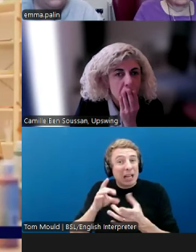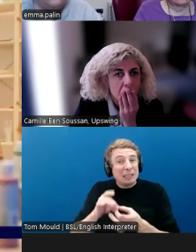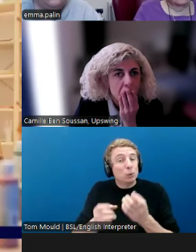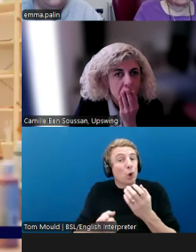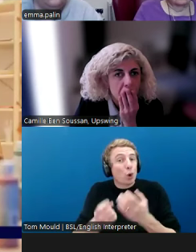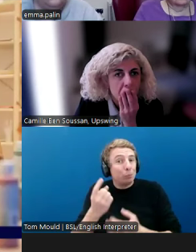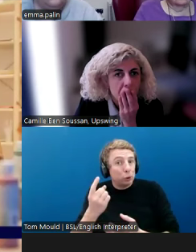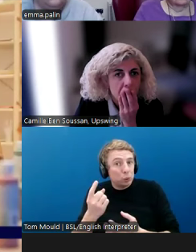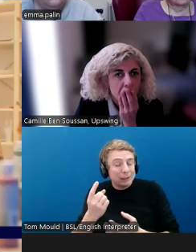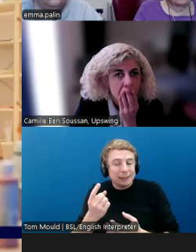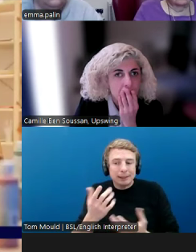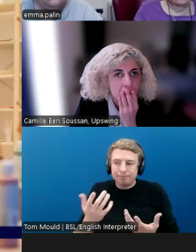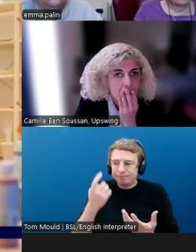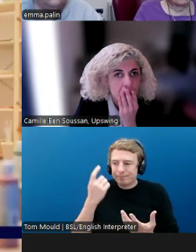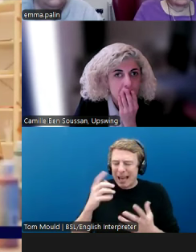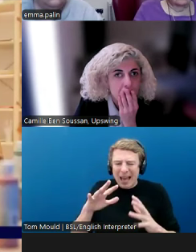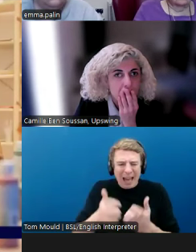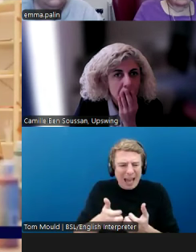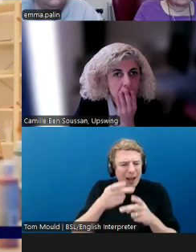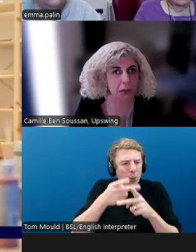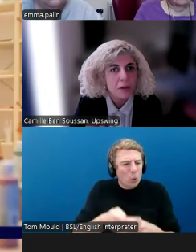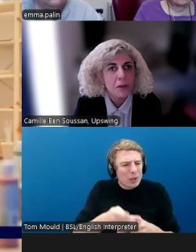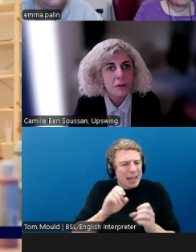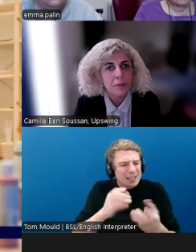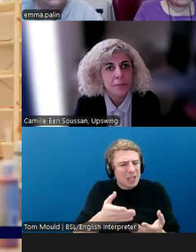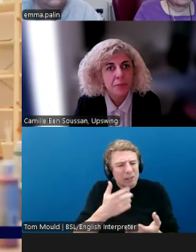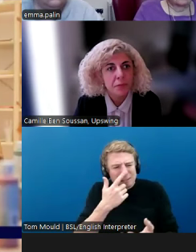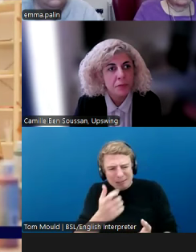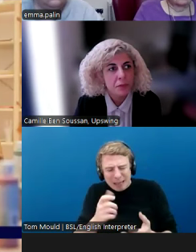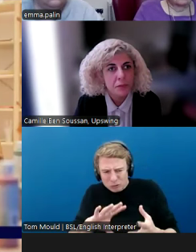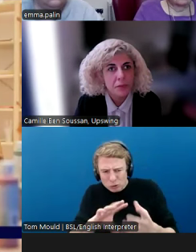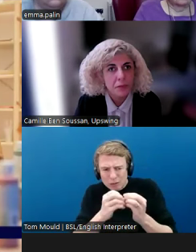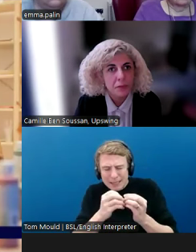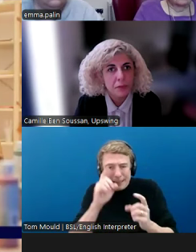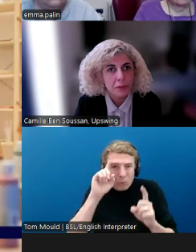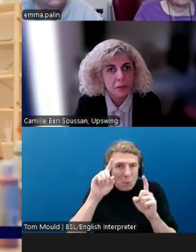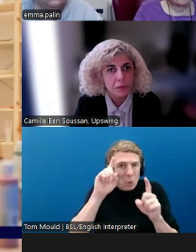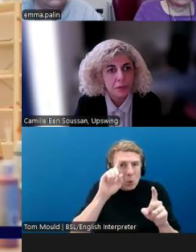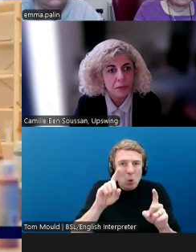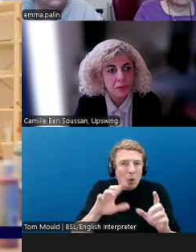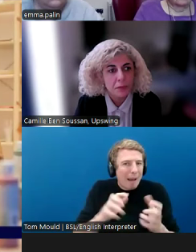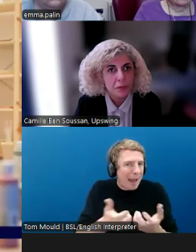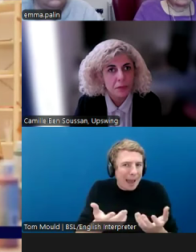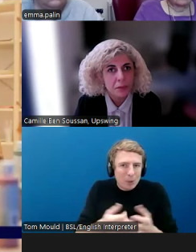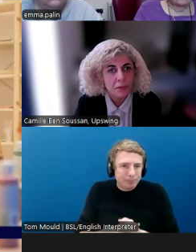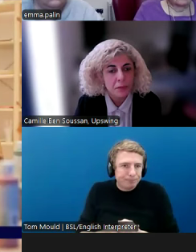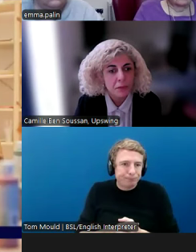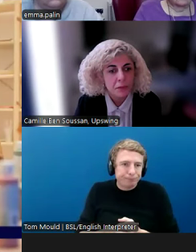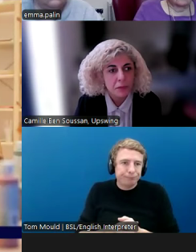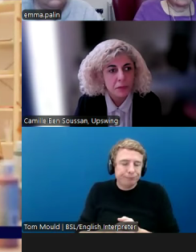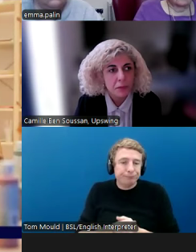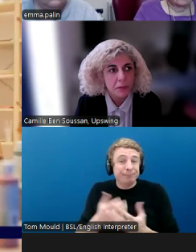within care services? At NAPA, we've spent many years listening, over 27 years listening to our